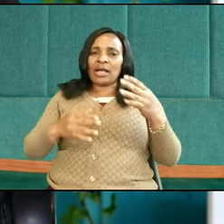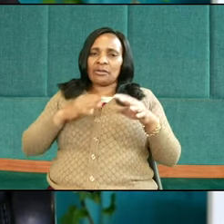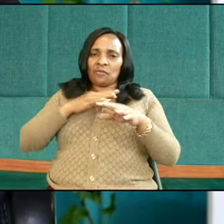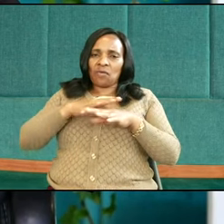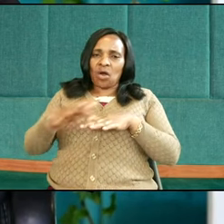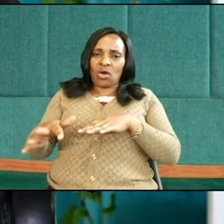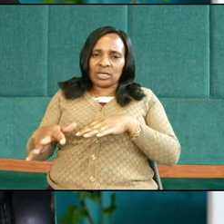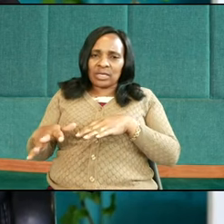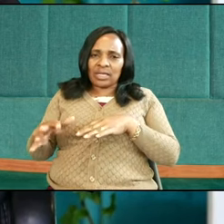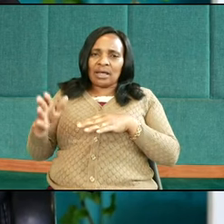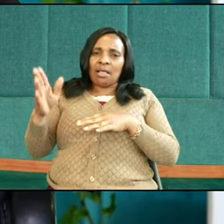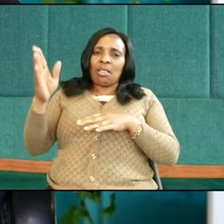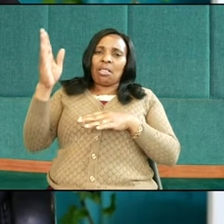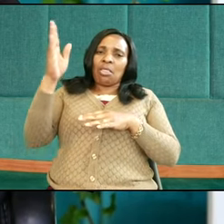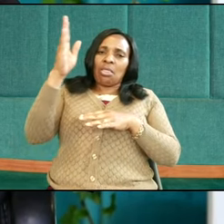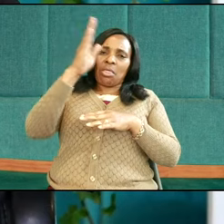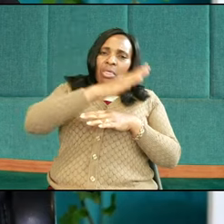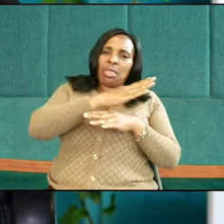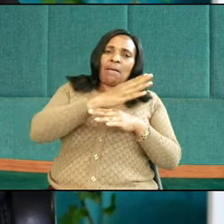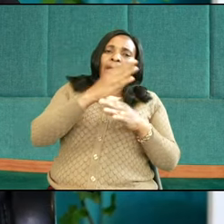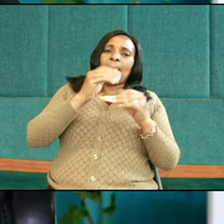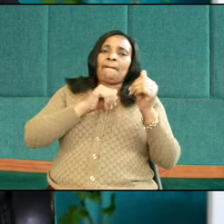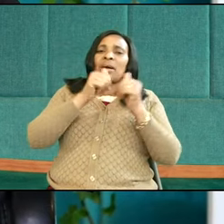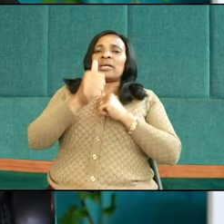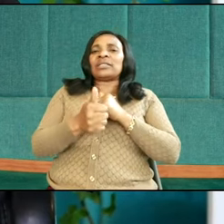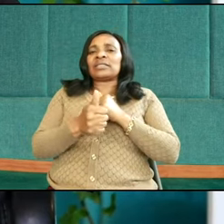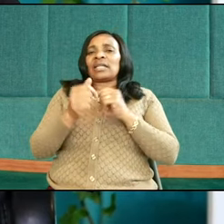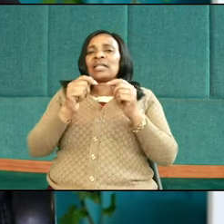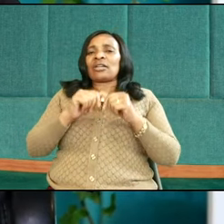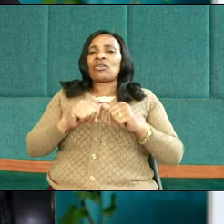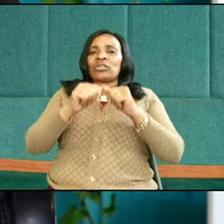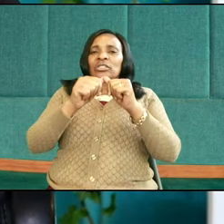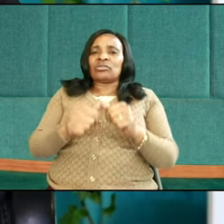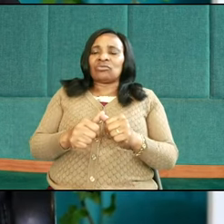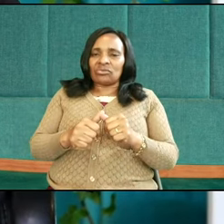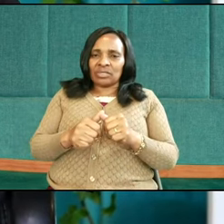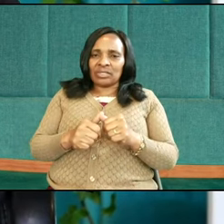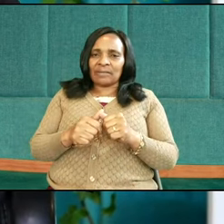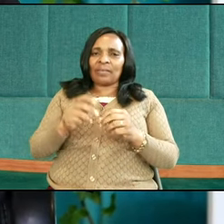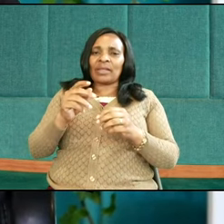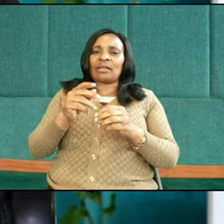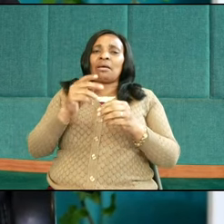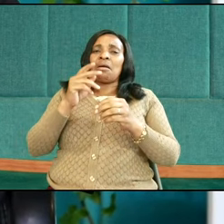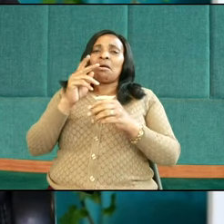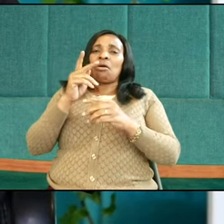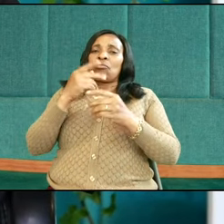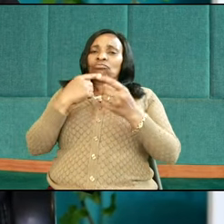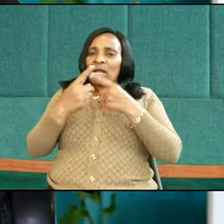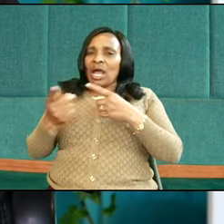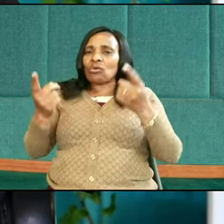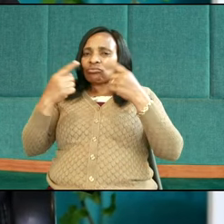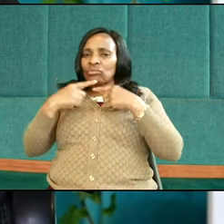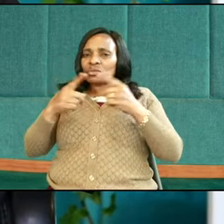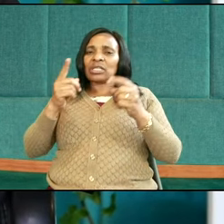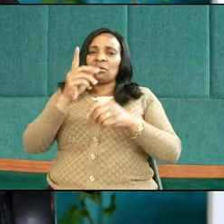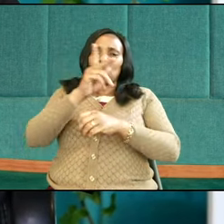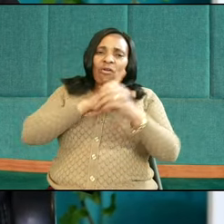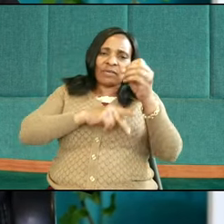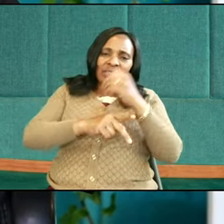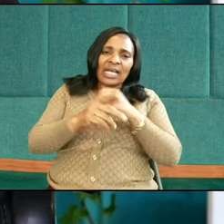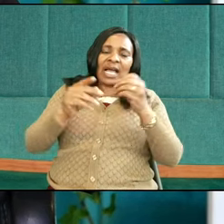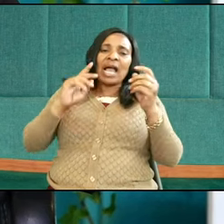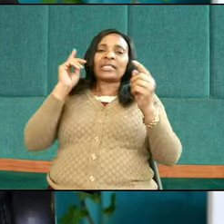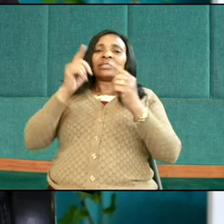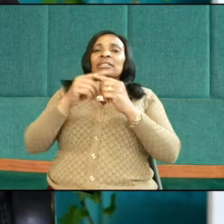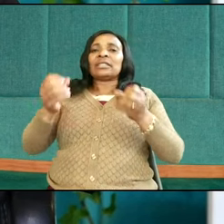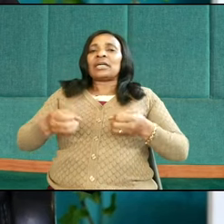flowed. Midday passed, and they continued their frantic prophesying until the time for the evening sacrifice. But